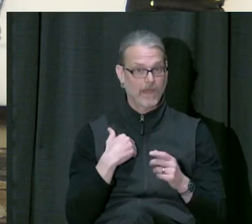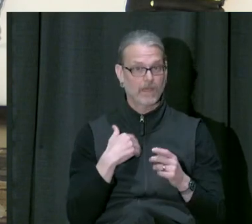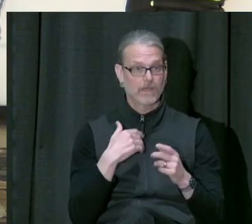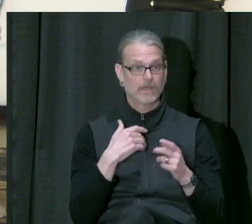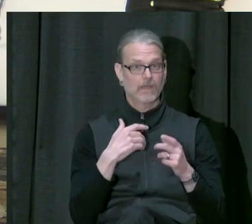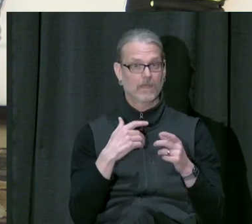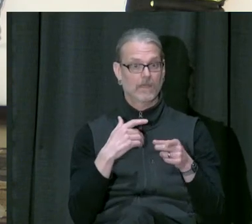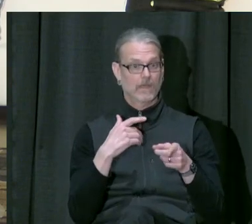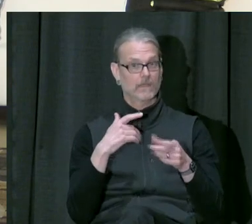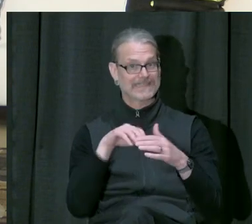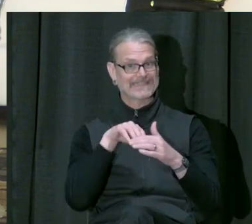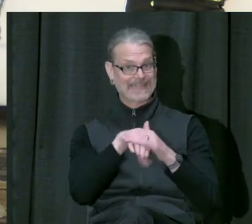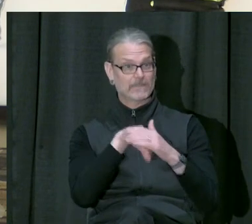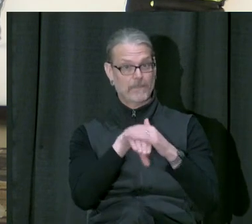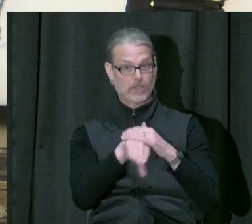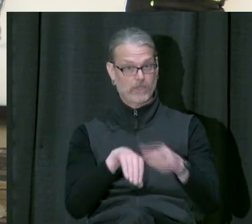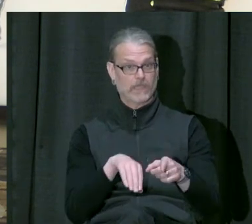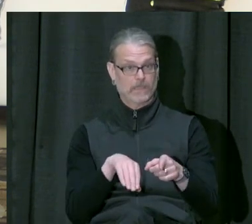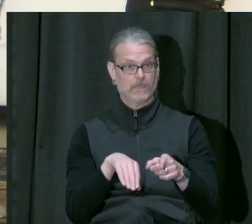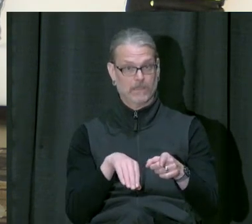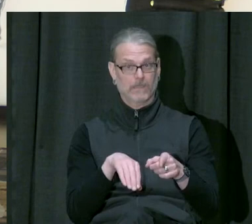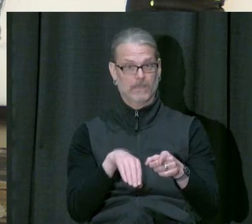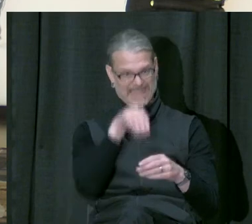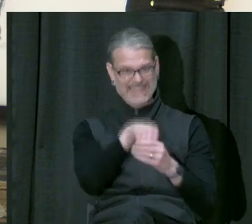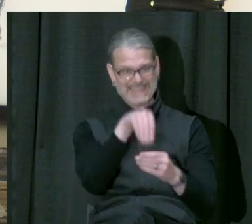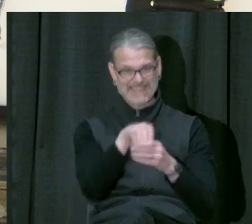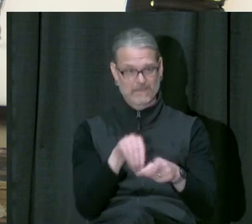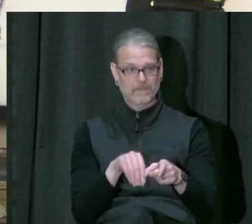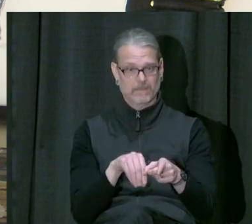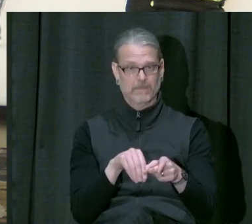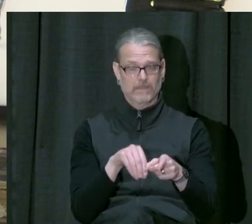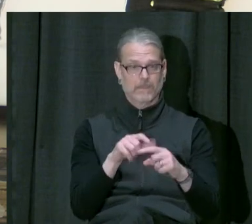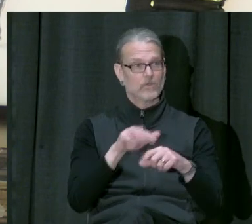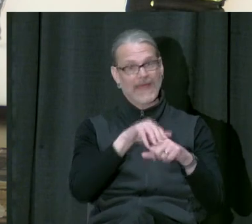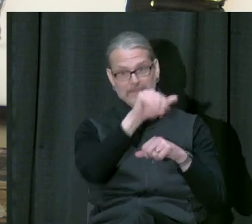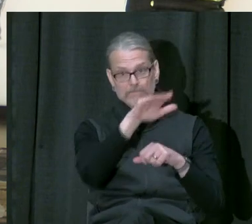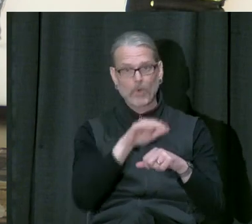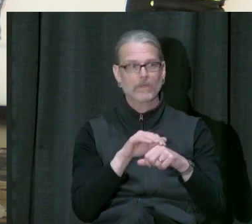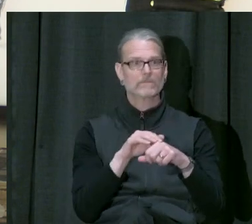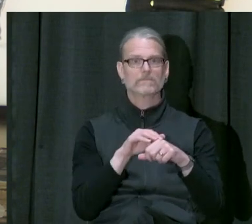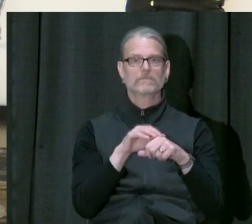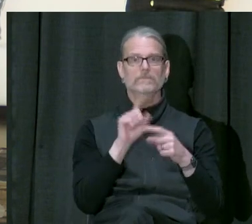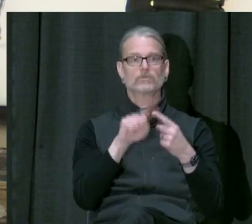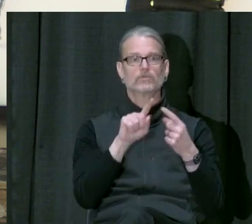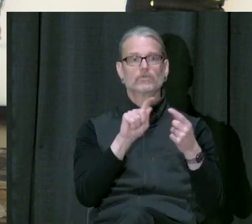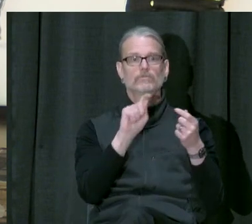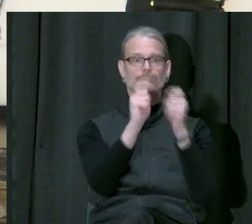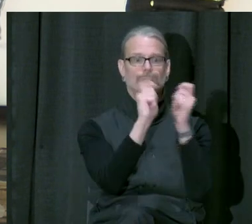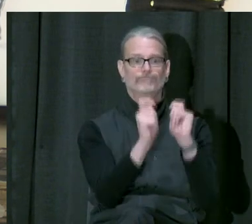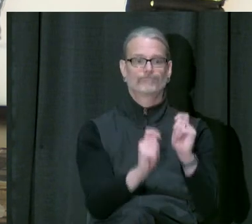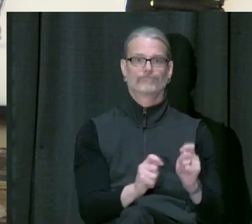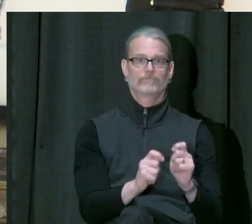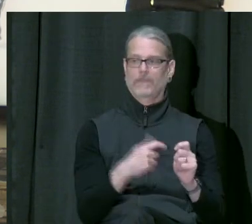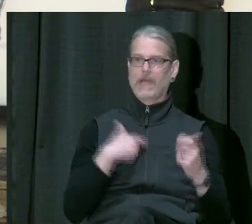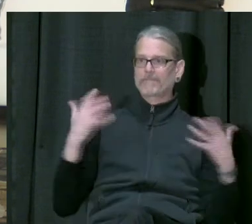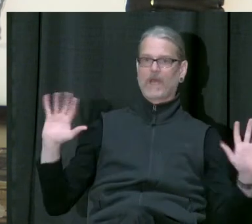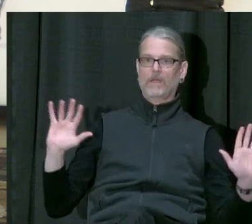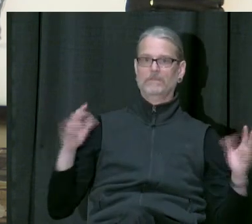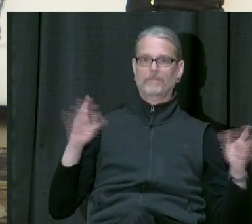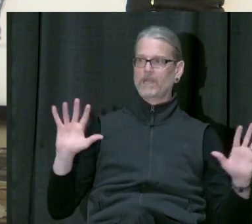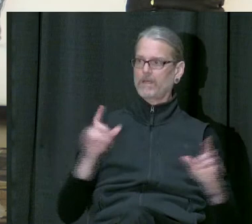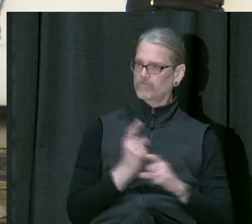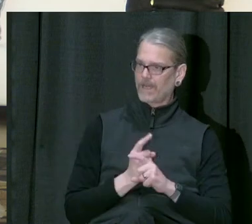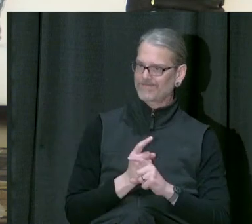accessibility qualifiers built into it. So I'm gonna export it to an accessible version of PDF that I'm done. I'm one and done,